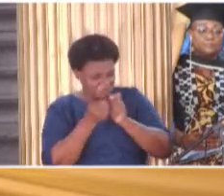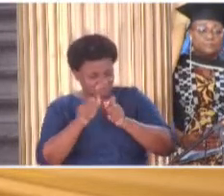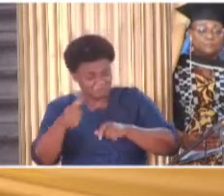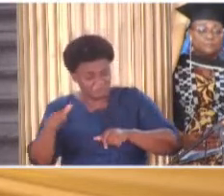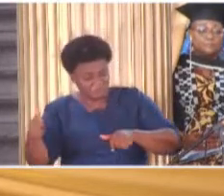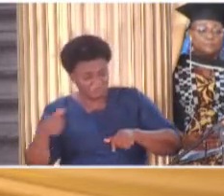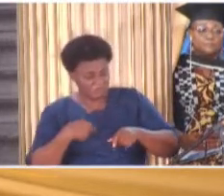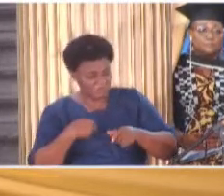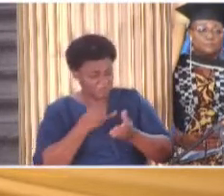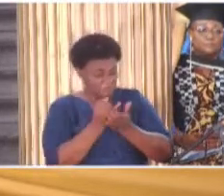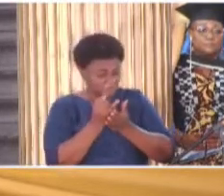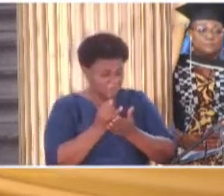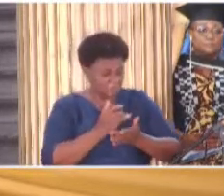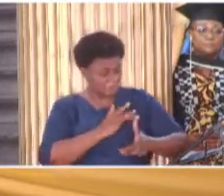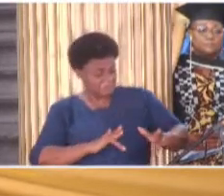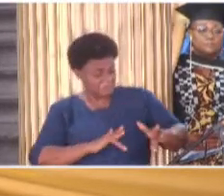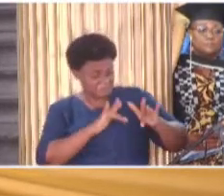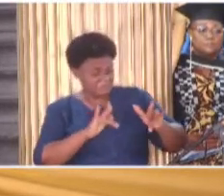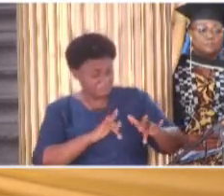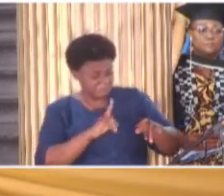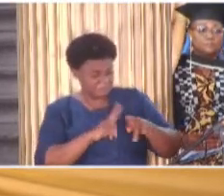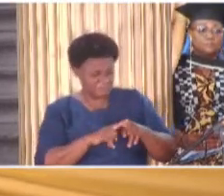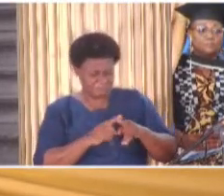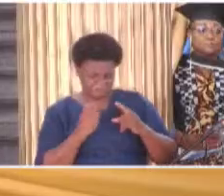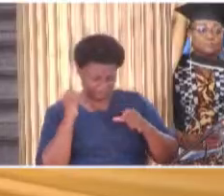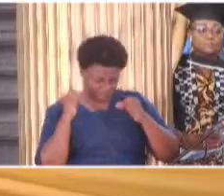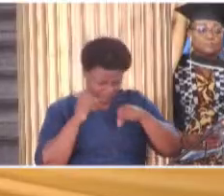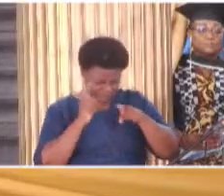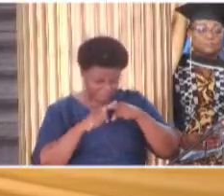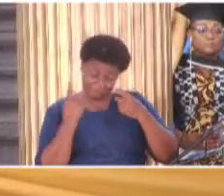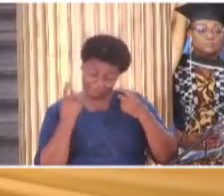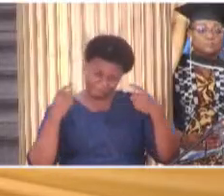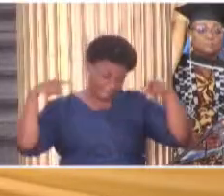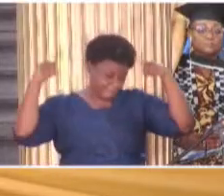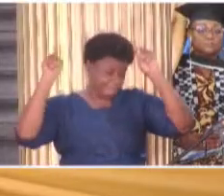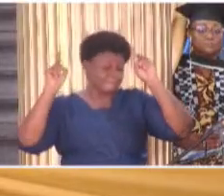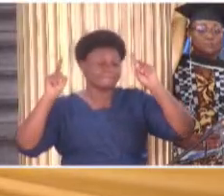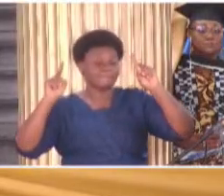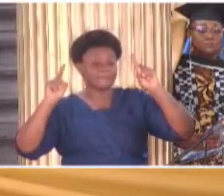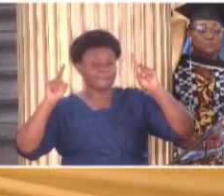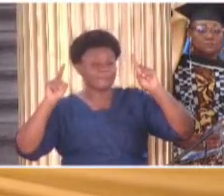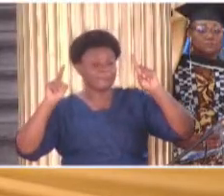our compassion, and our relentless pursuit of excellence.